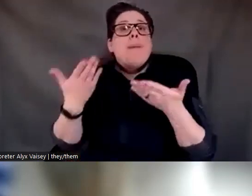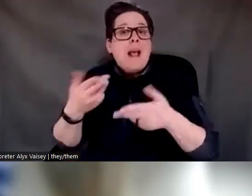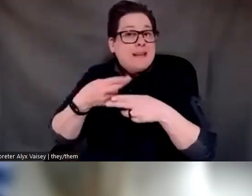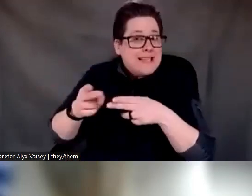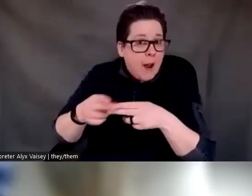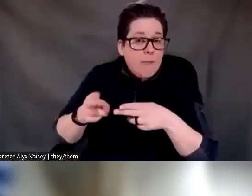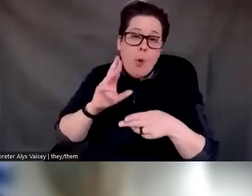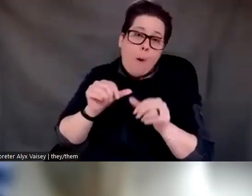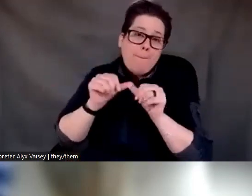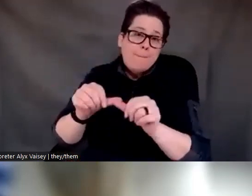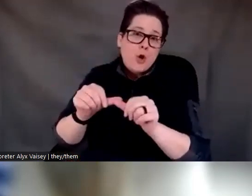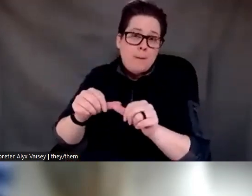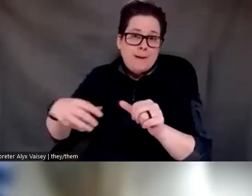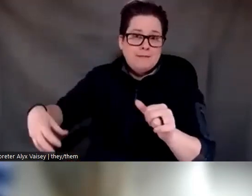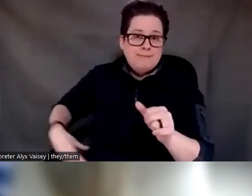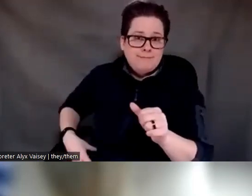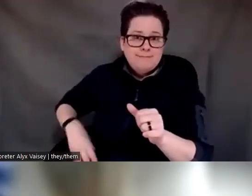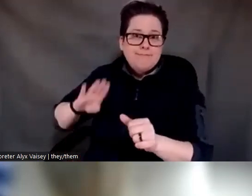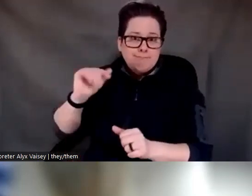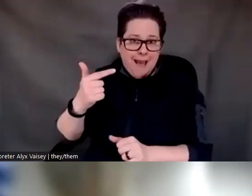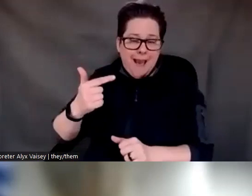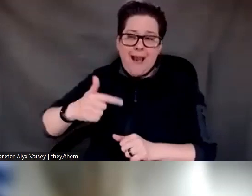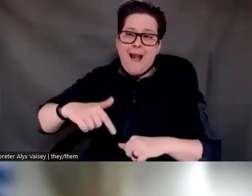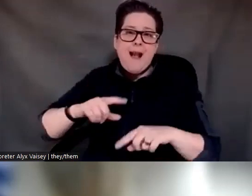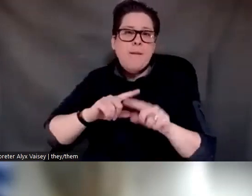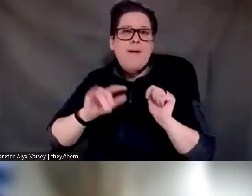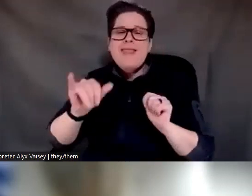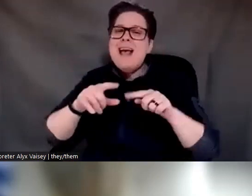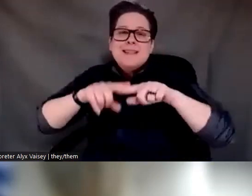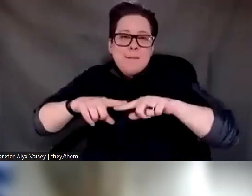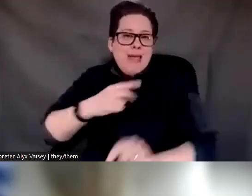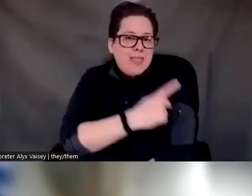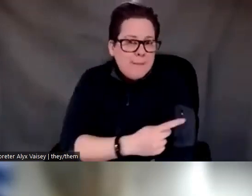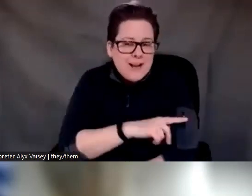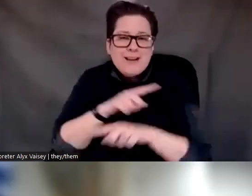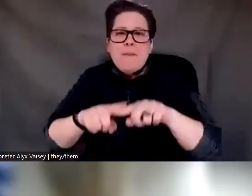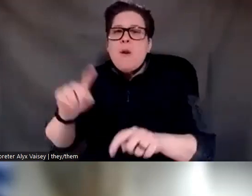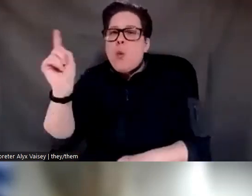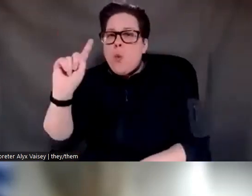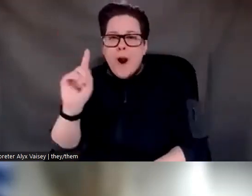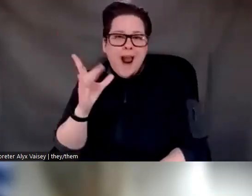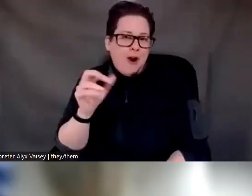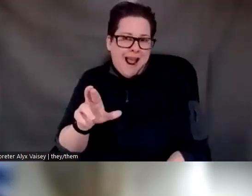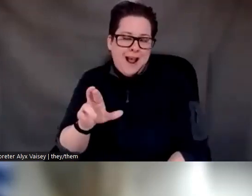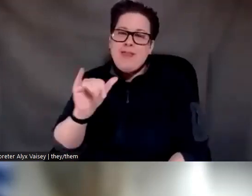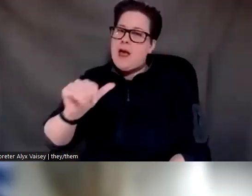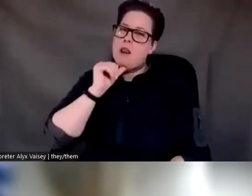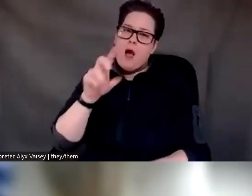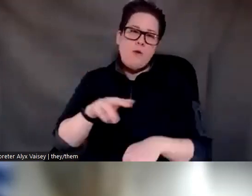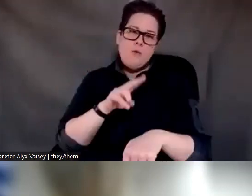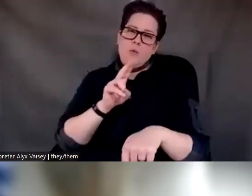permanent colostomy. But that's done on a case-by-case basis and is certainly not the norm.